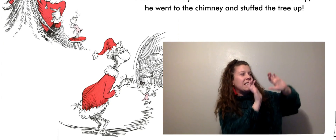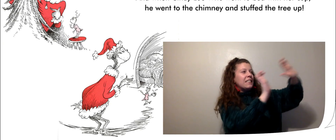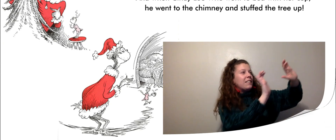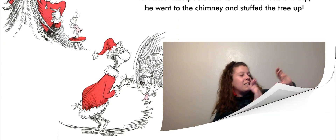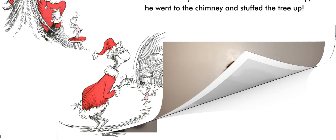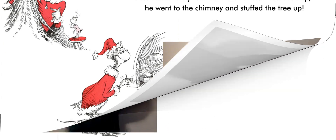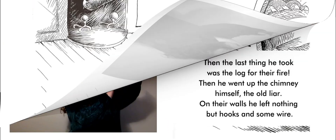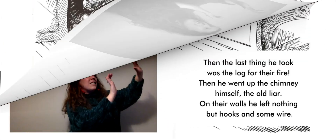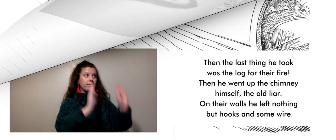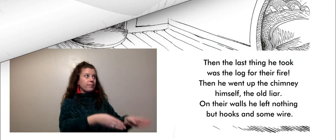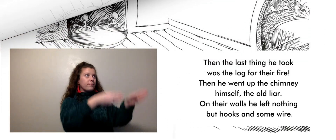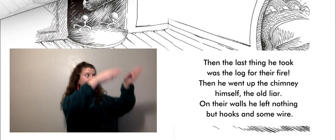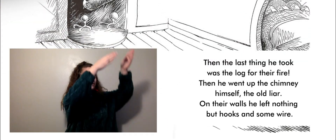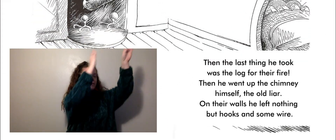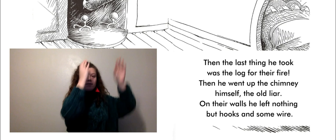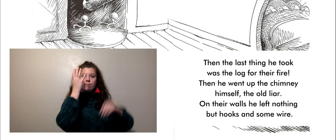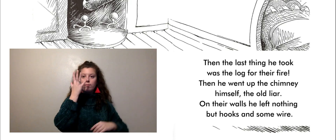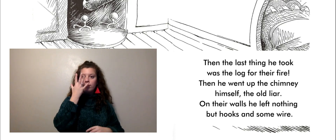up.